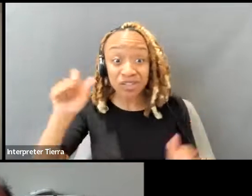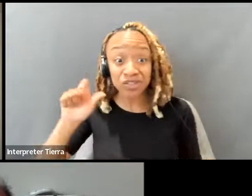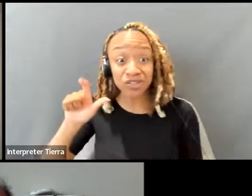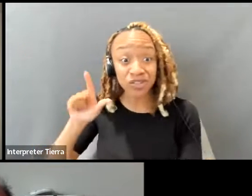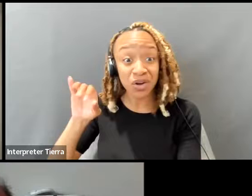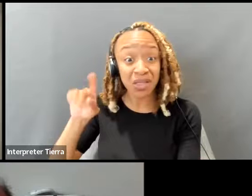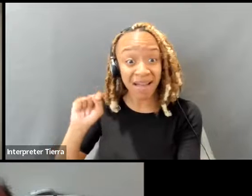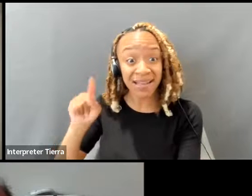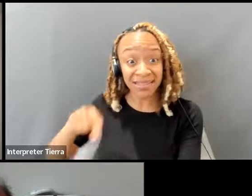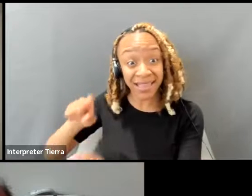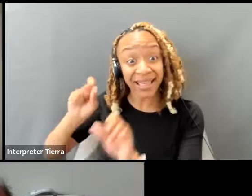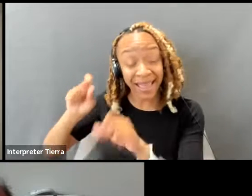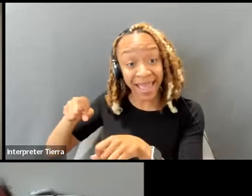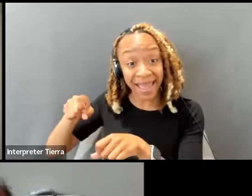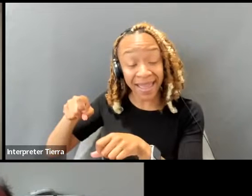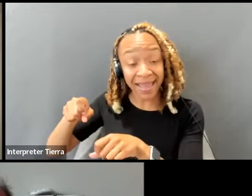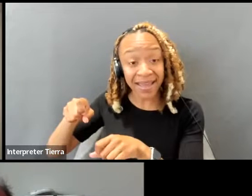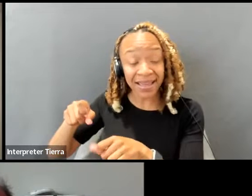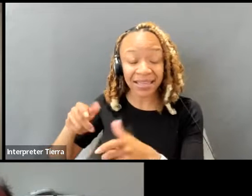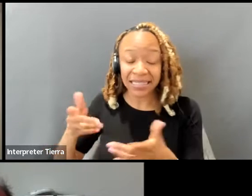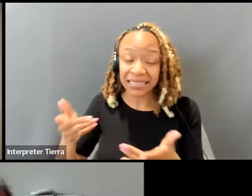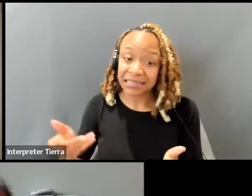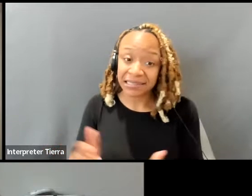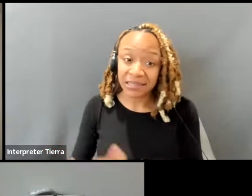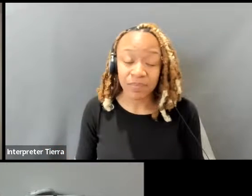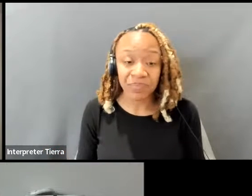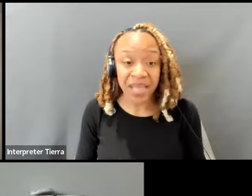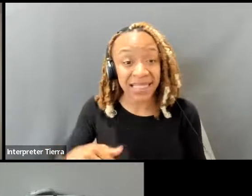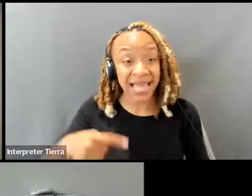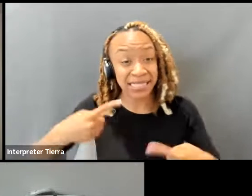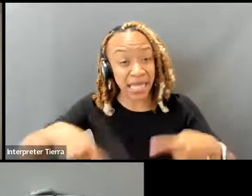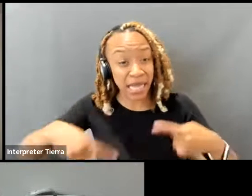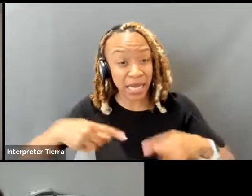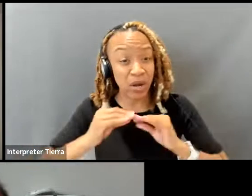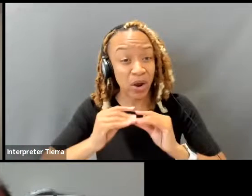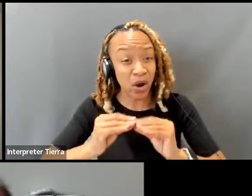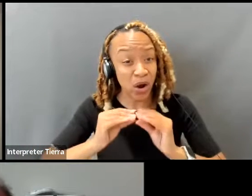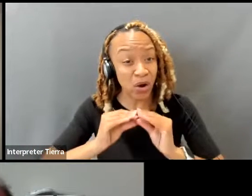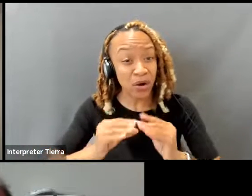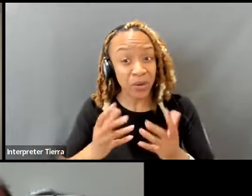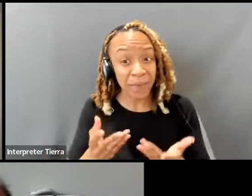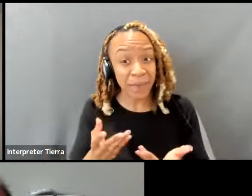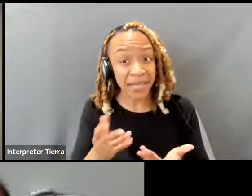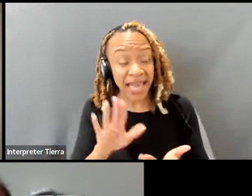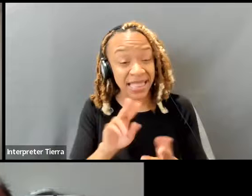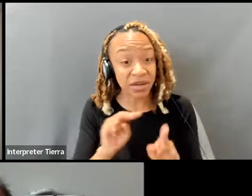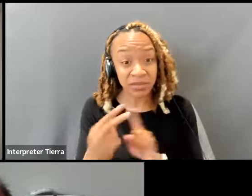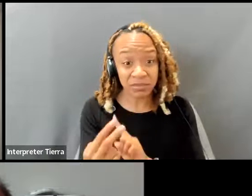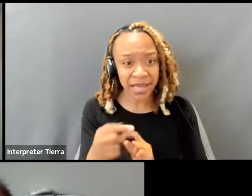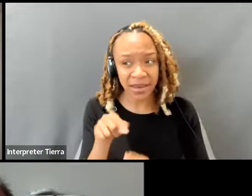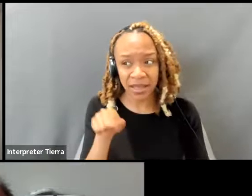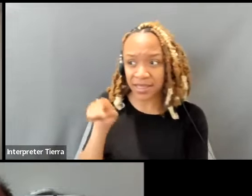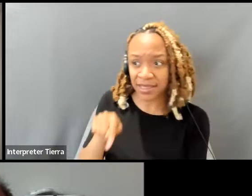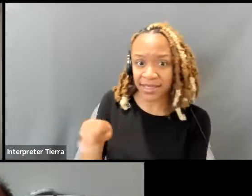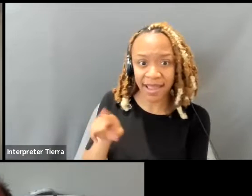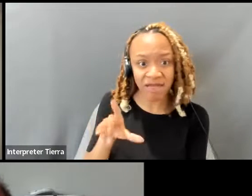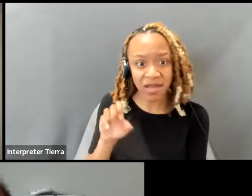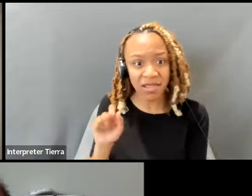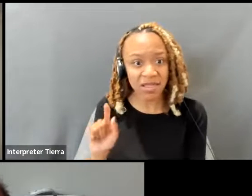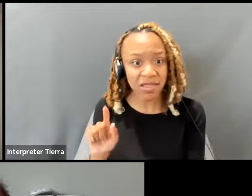is able to do. And that may be an argument that they have. You know, they have a lot that has